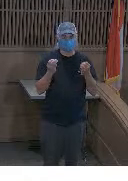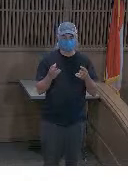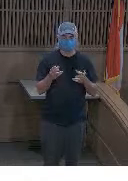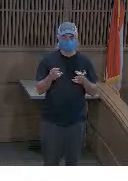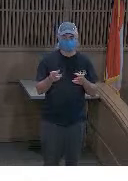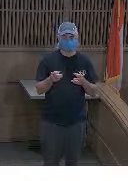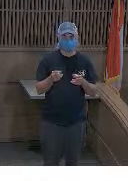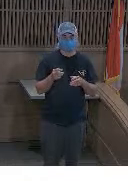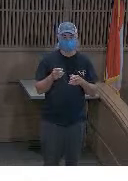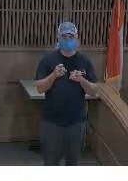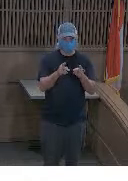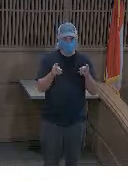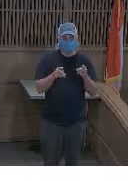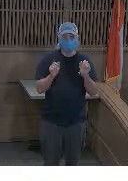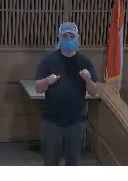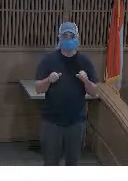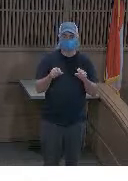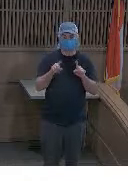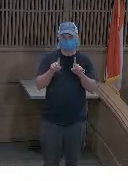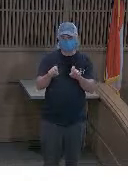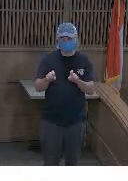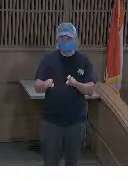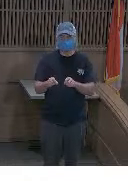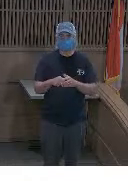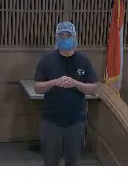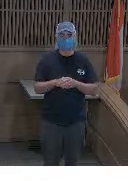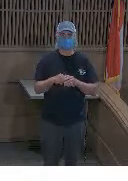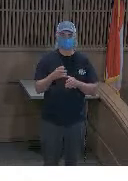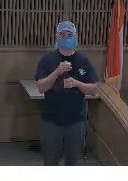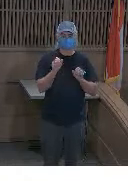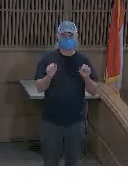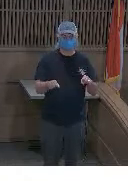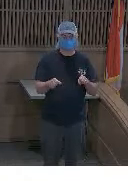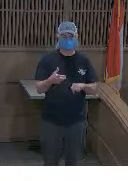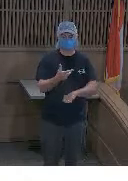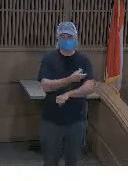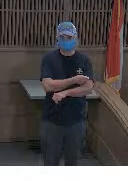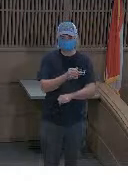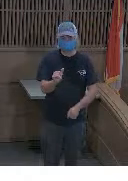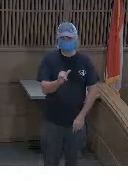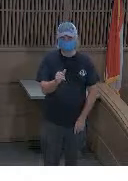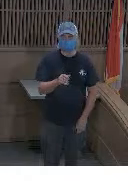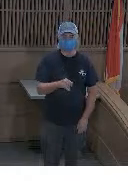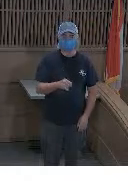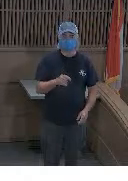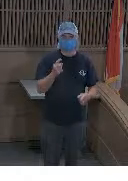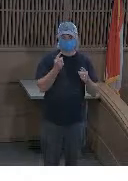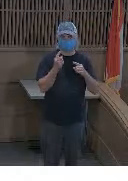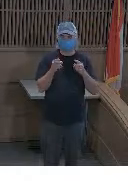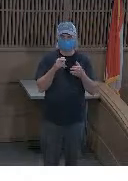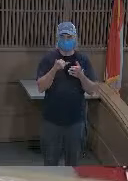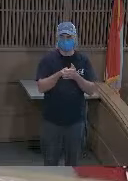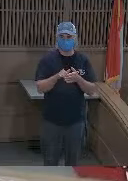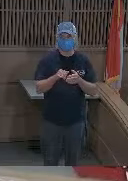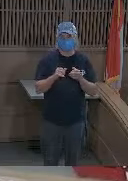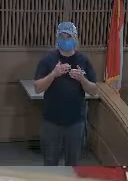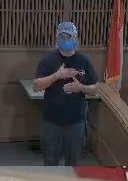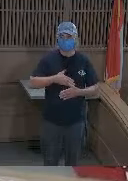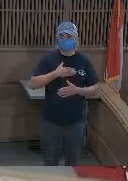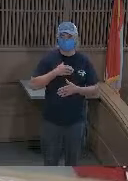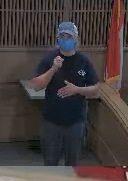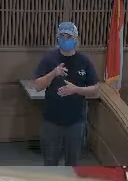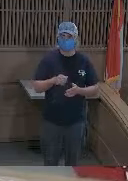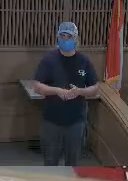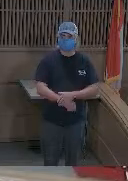can go get tested, and there's plenty of sites that you can go get the vaccination. Again, consider that. Thank you.